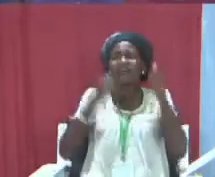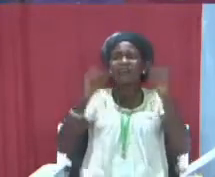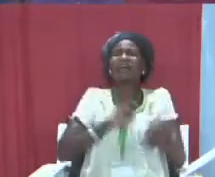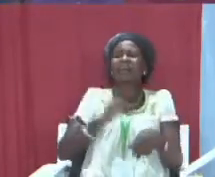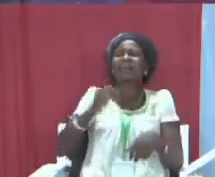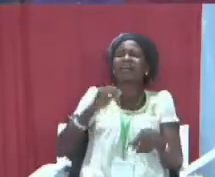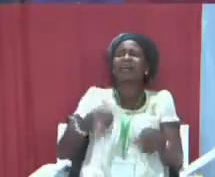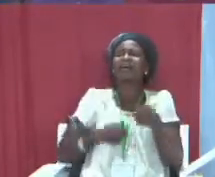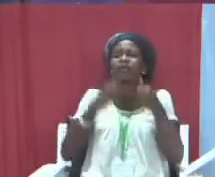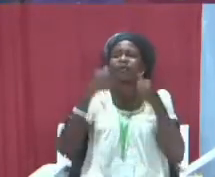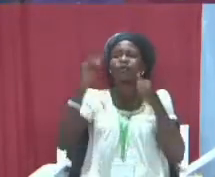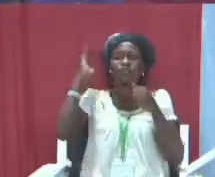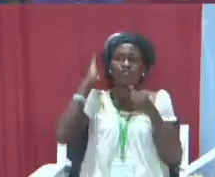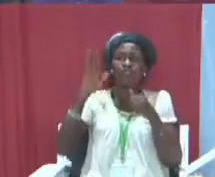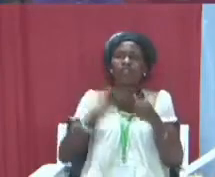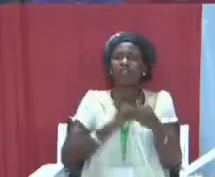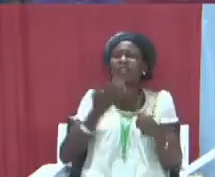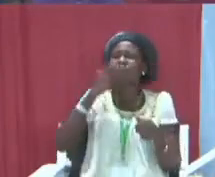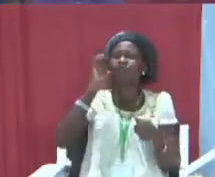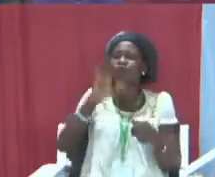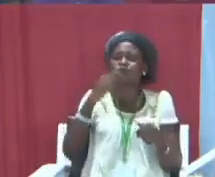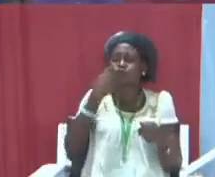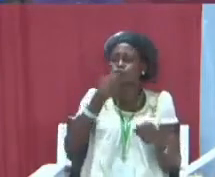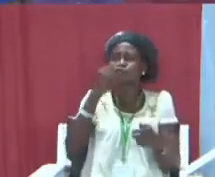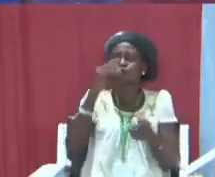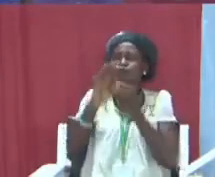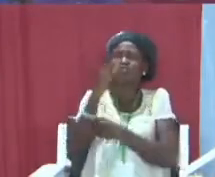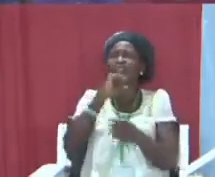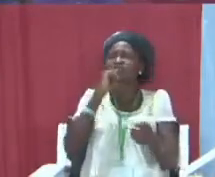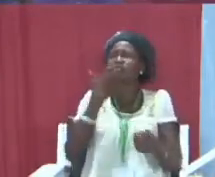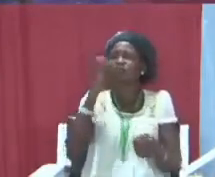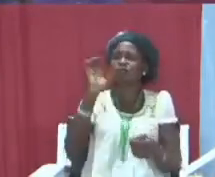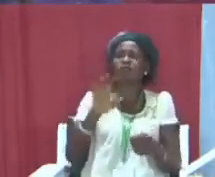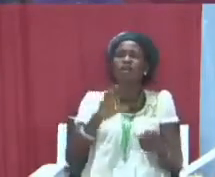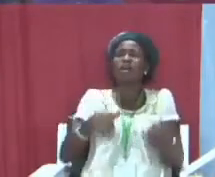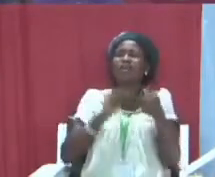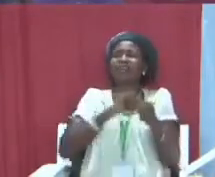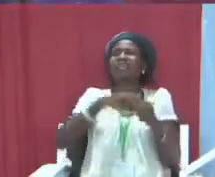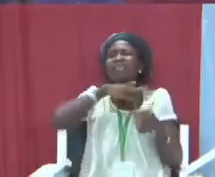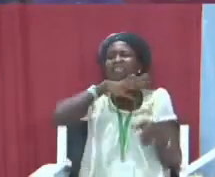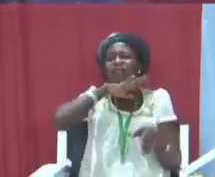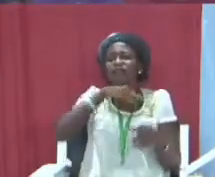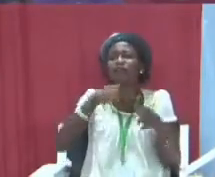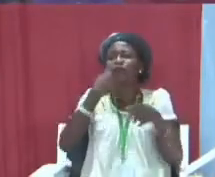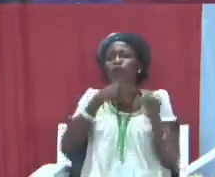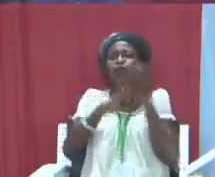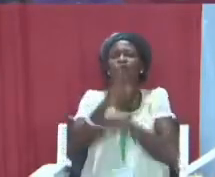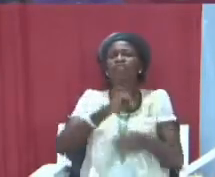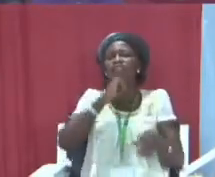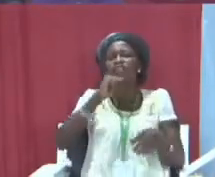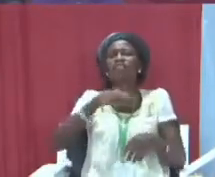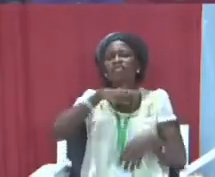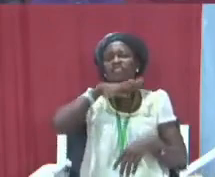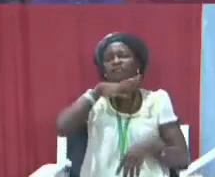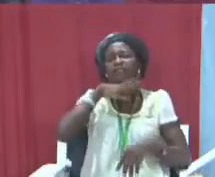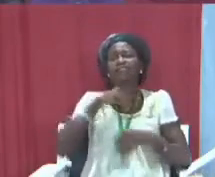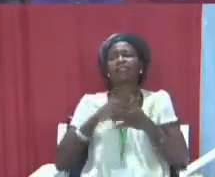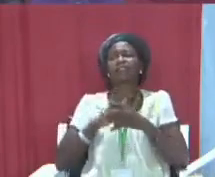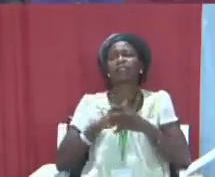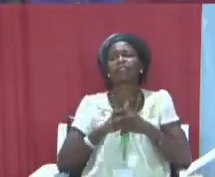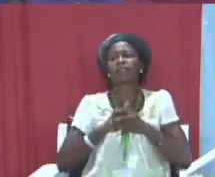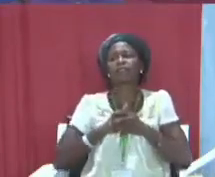curse whom God has not cursed? How shall I defy whom God has not defied?